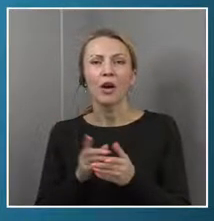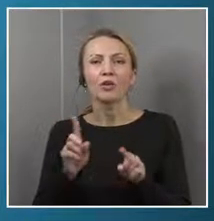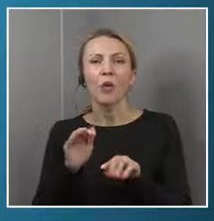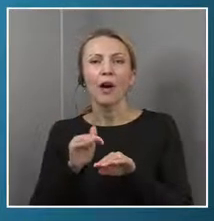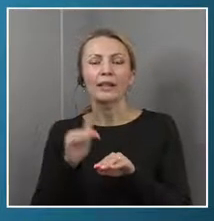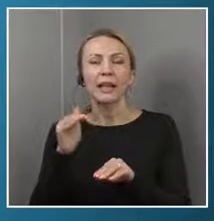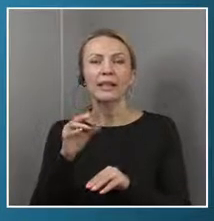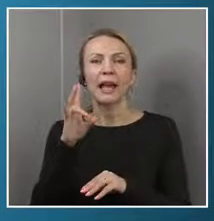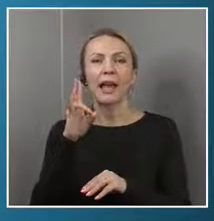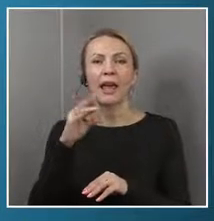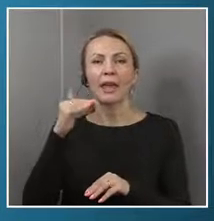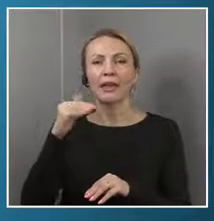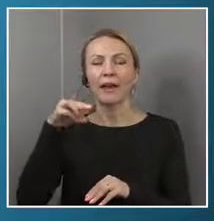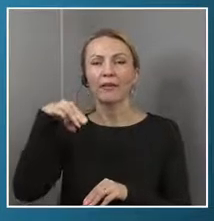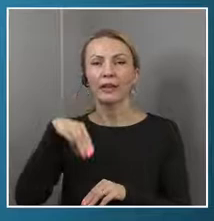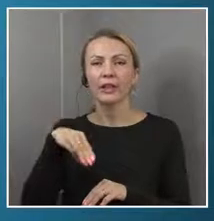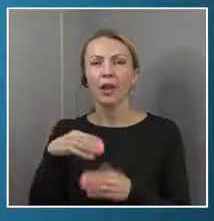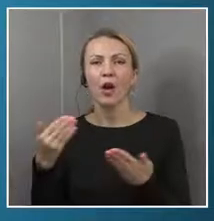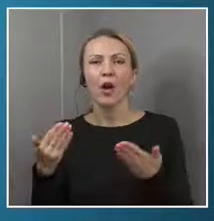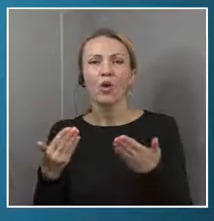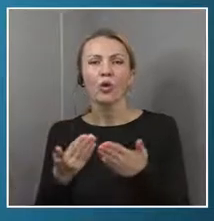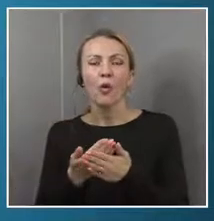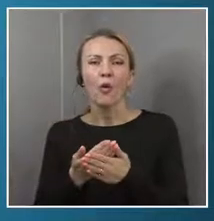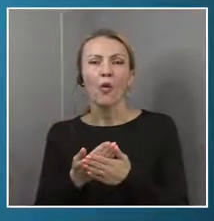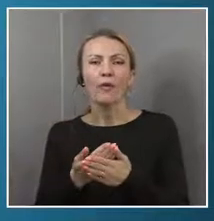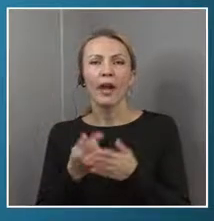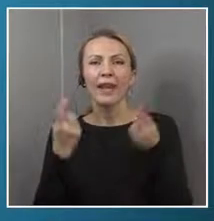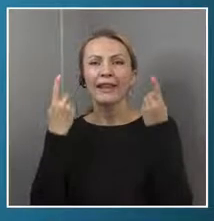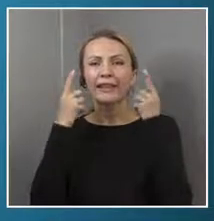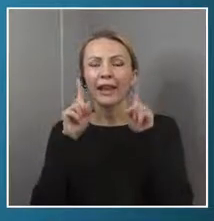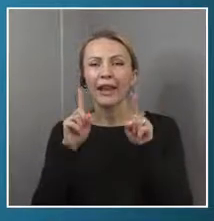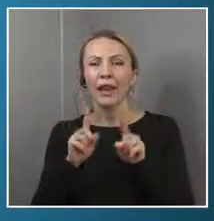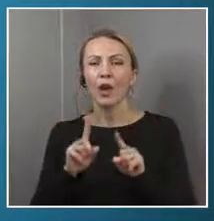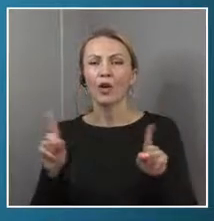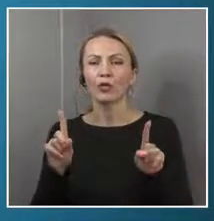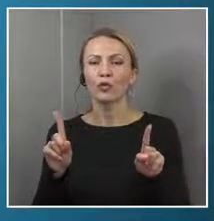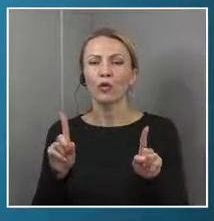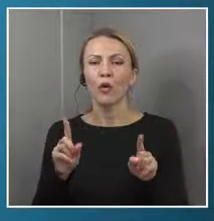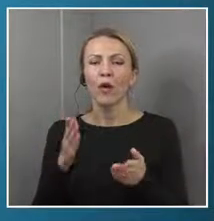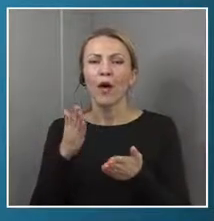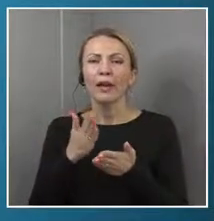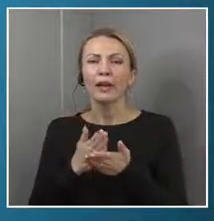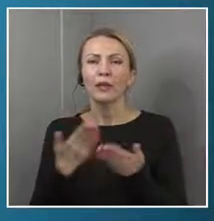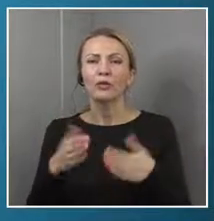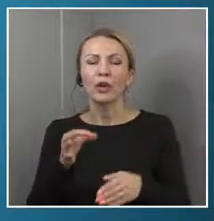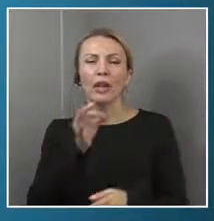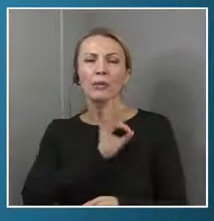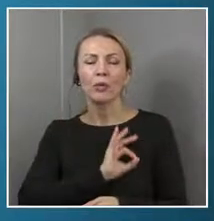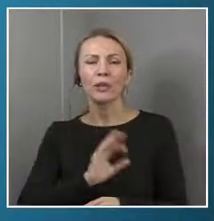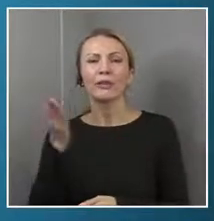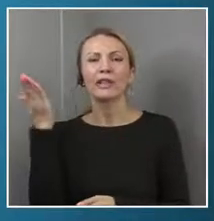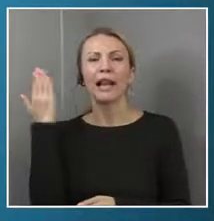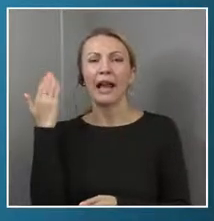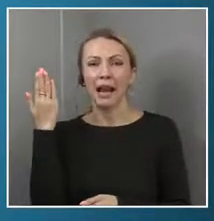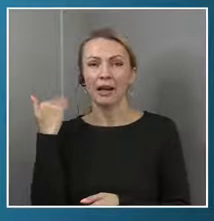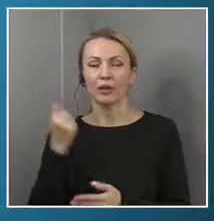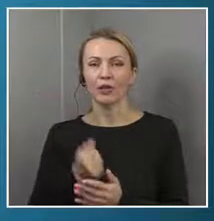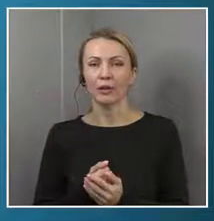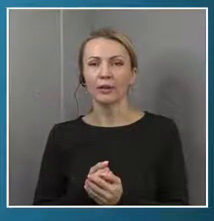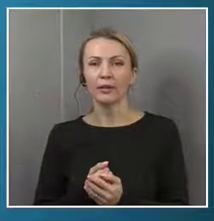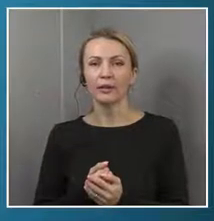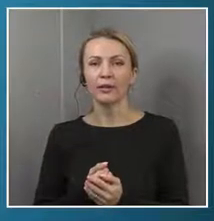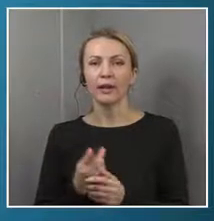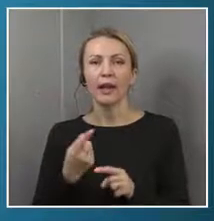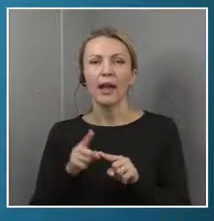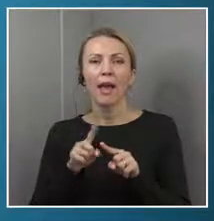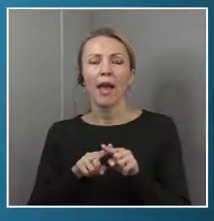a digital environment, of course, of the certificates that the conceptual artists like Saul LeWitt and Félix González Torres